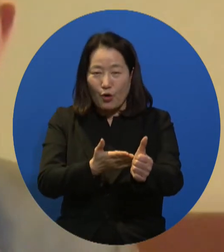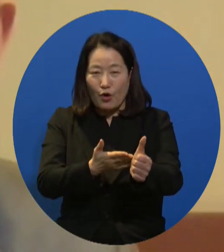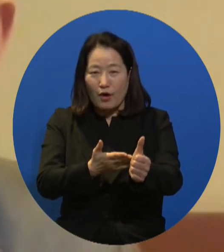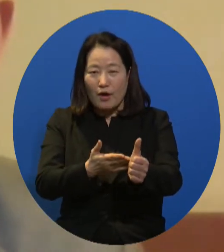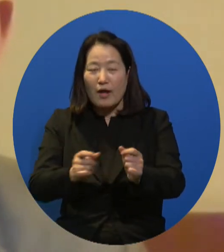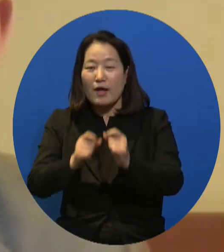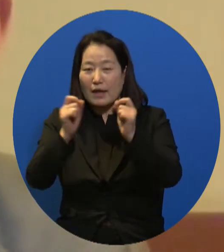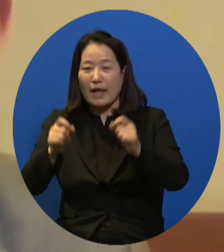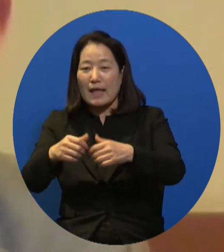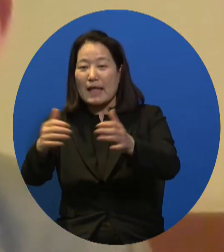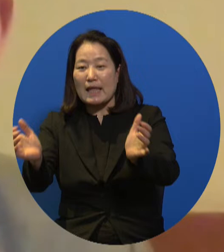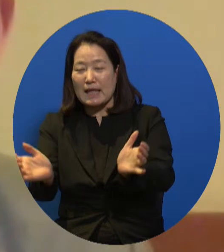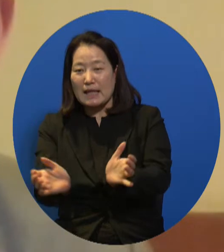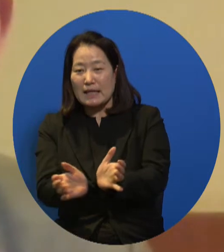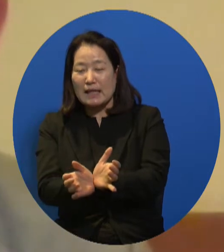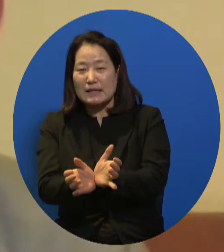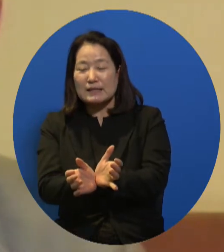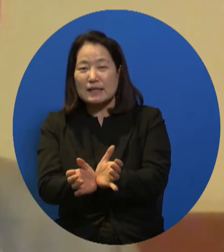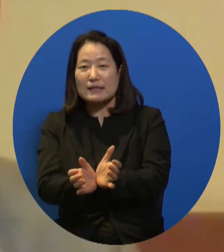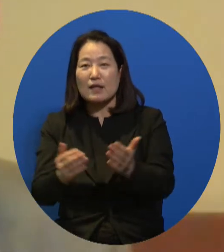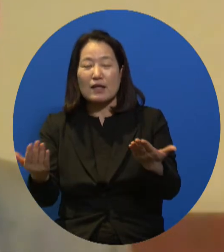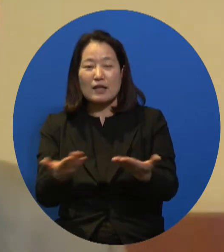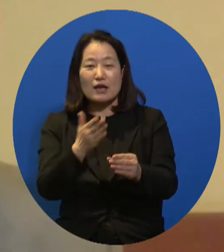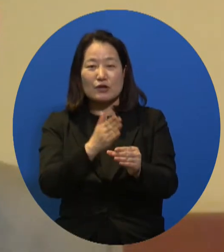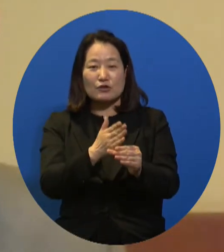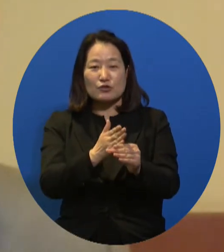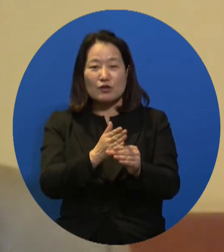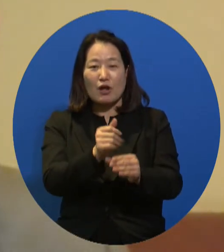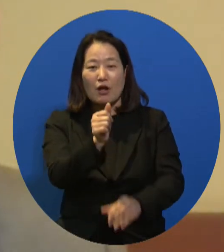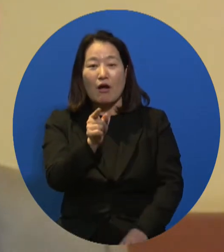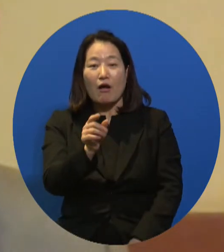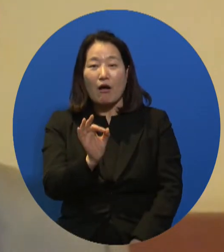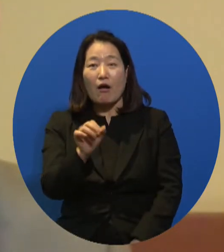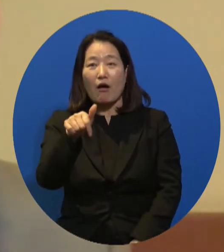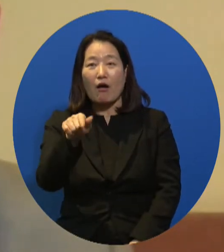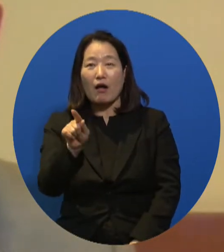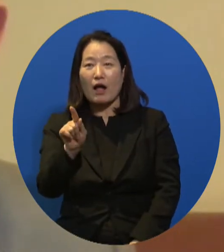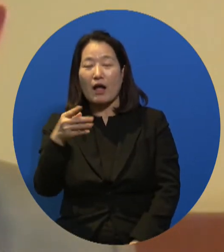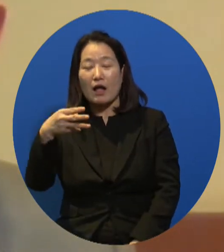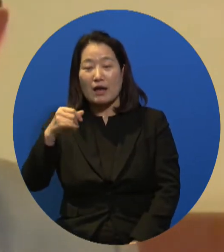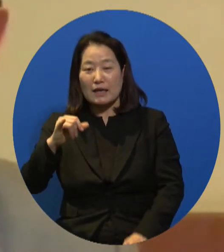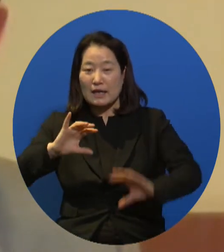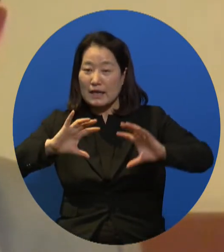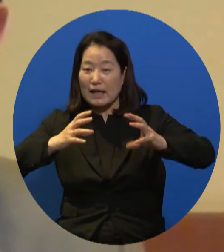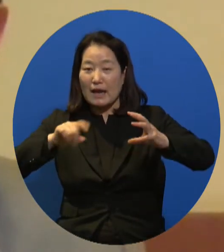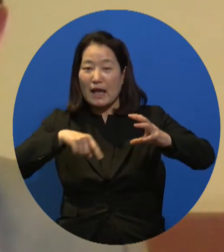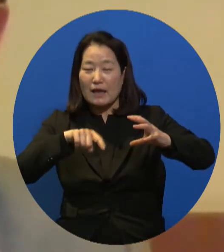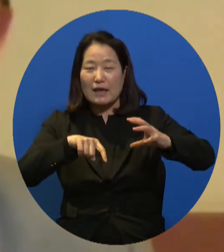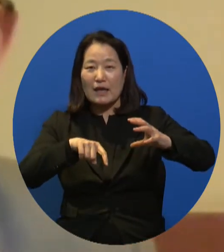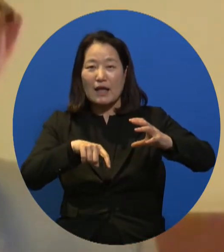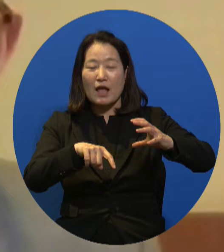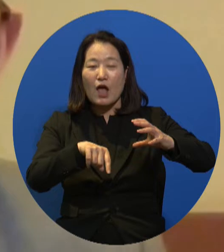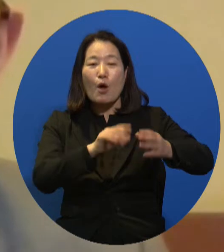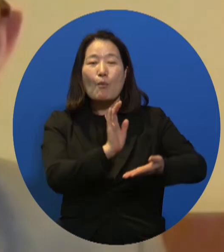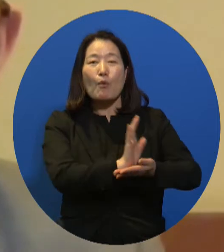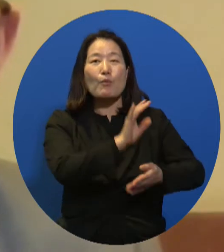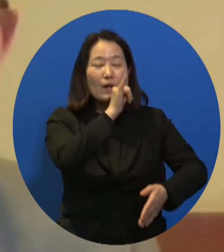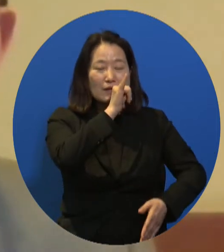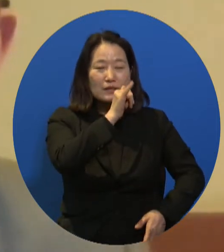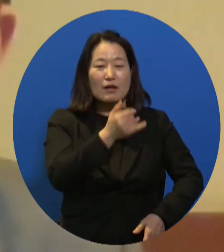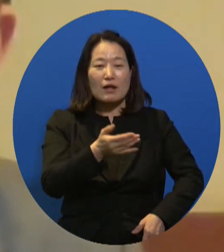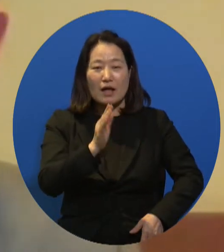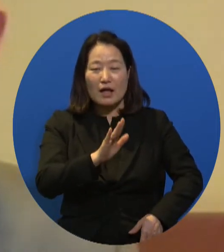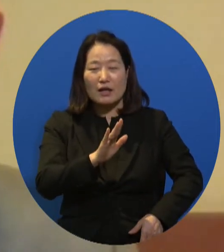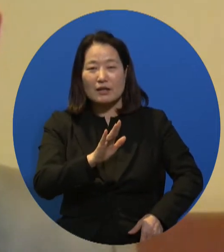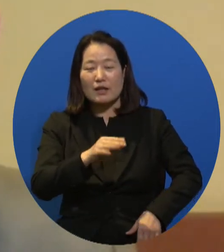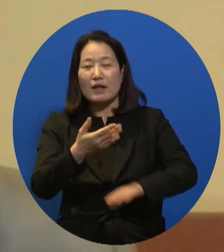Hungary. And while we are based in Budapest, we work right across Central and Eastern Europe, as well